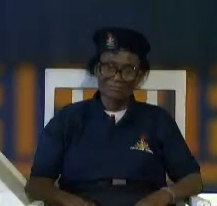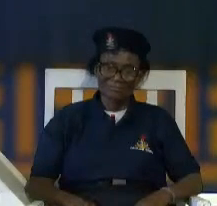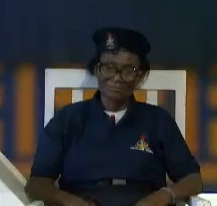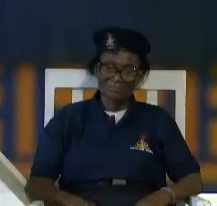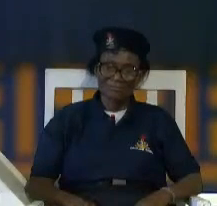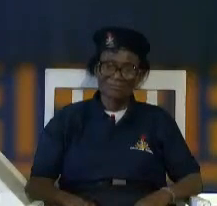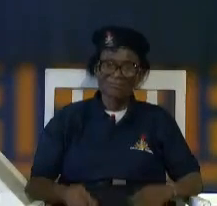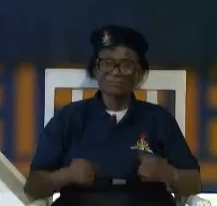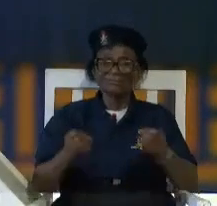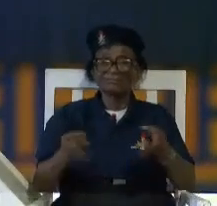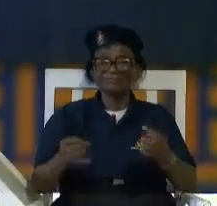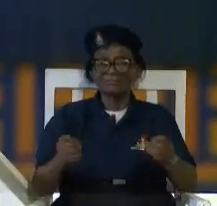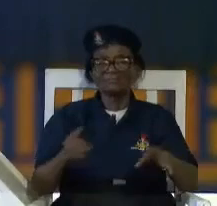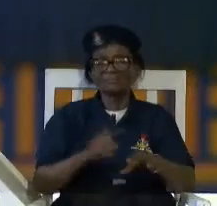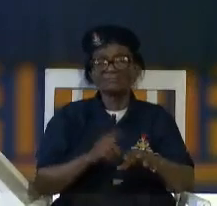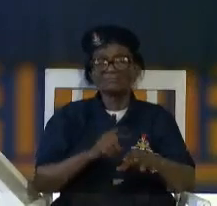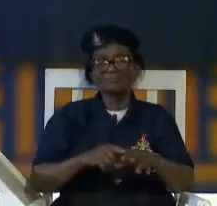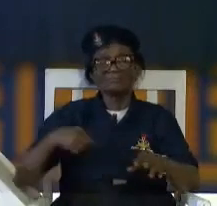Many a times we don't know